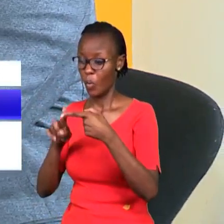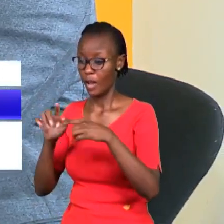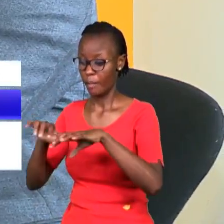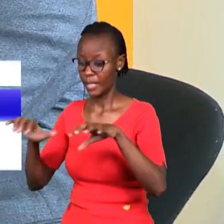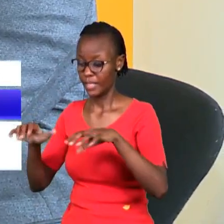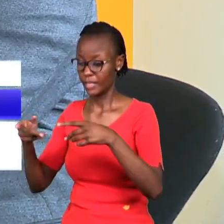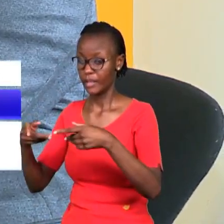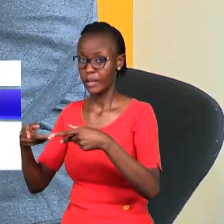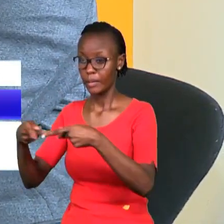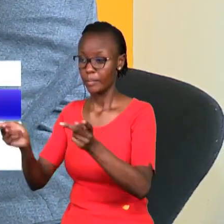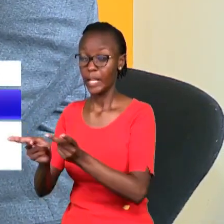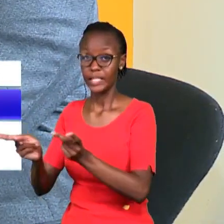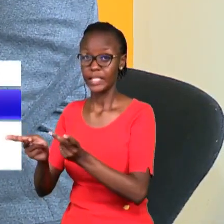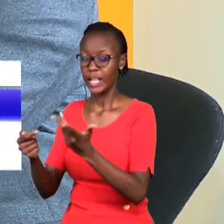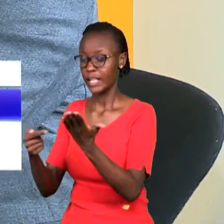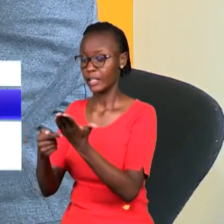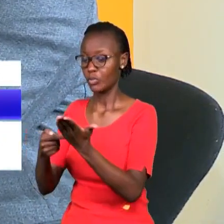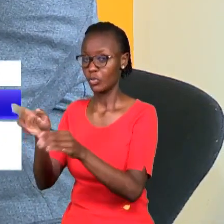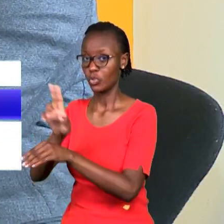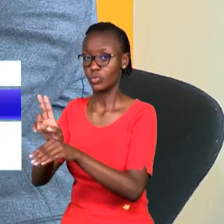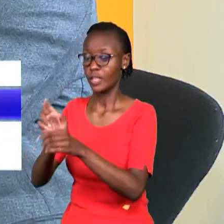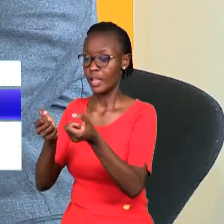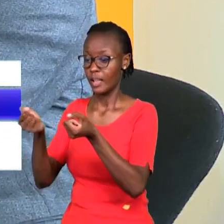is technologically enabled, where drivers,